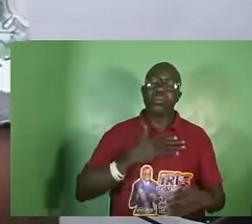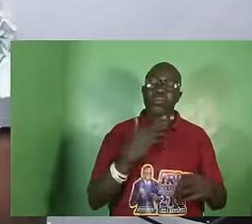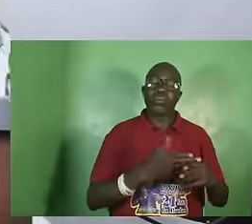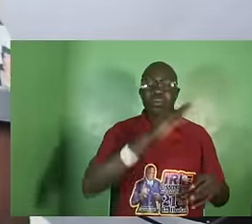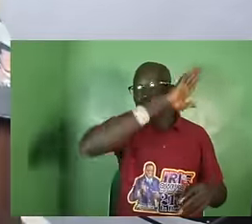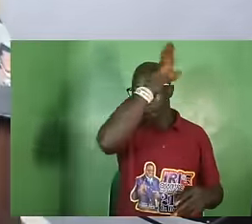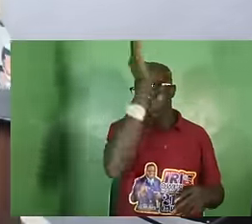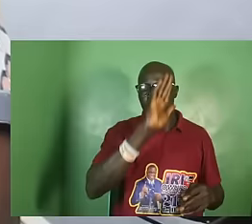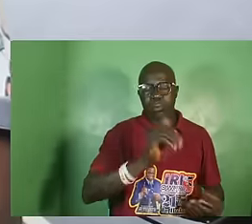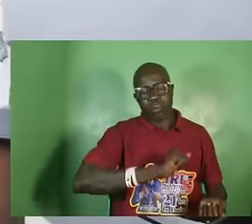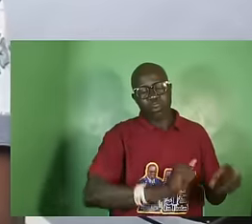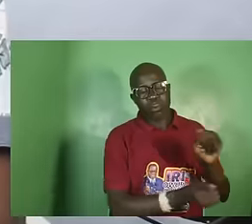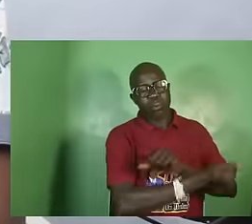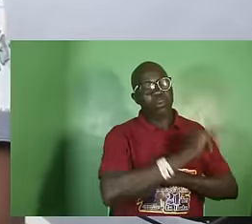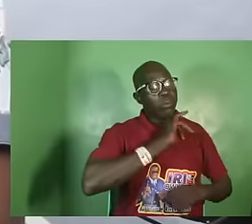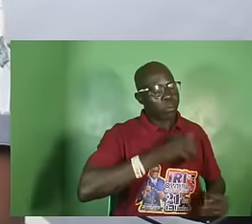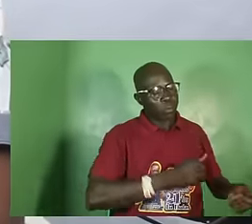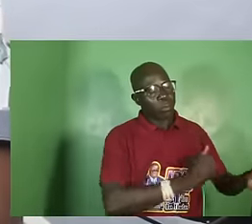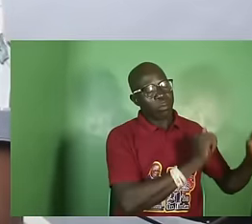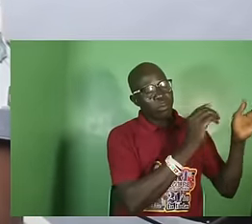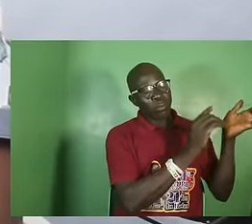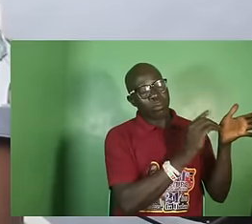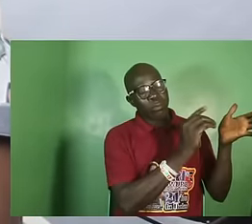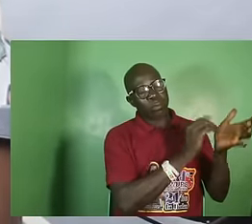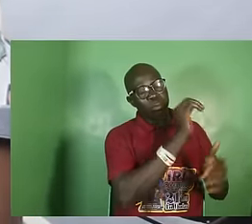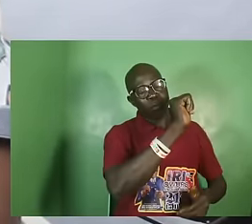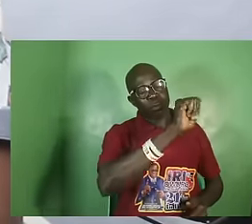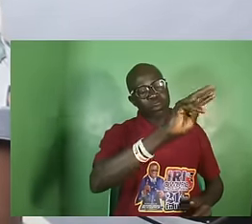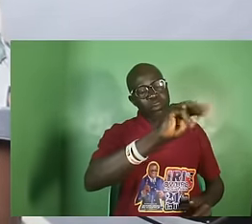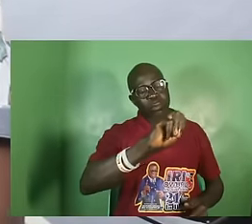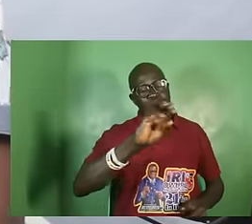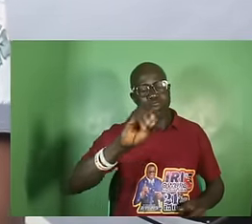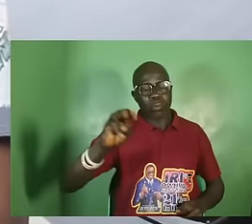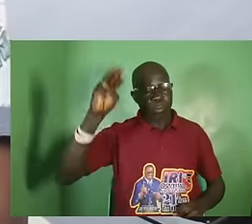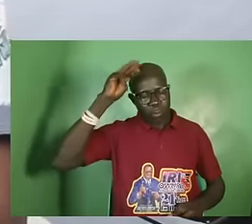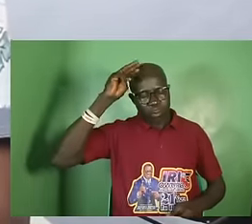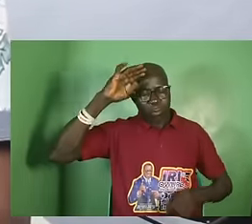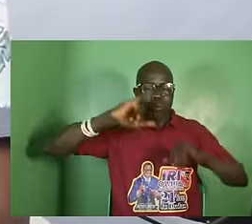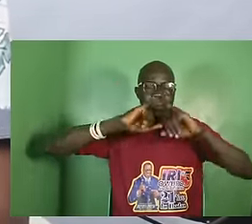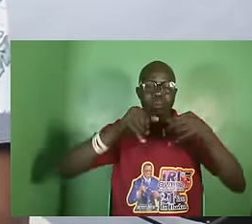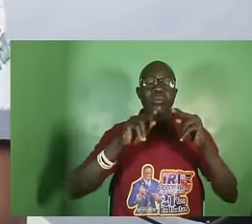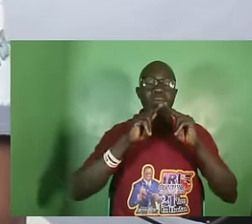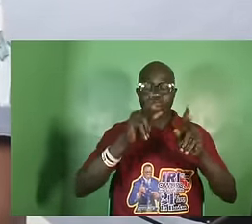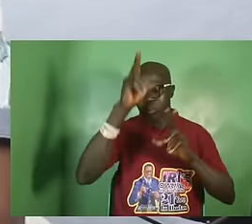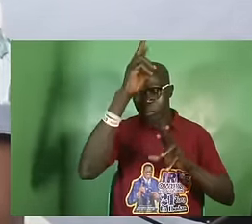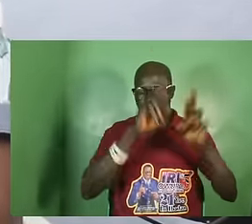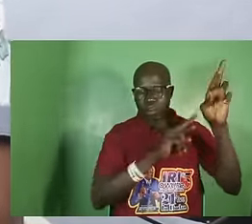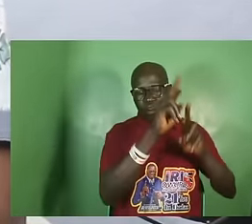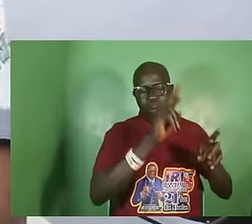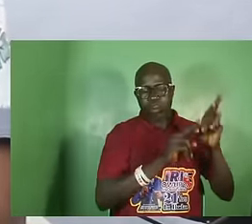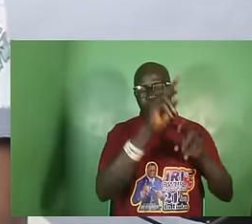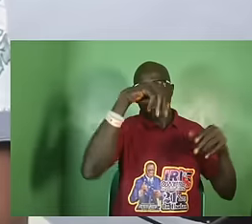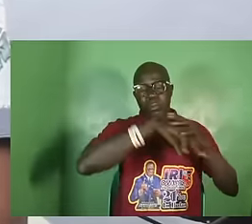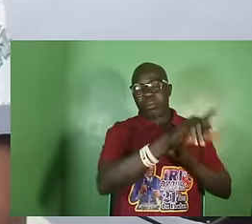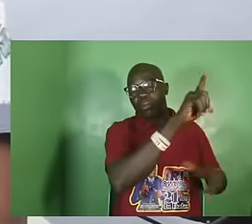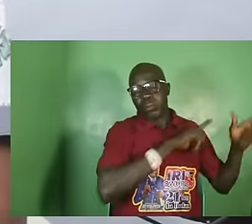My name is Chay. He's apostle. Dr. SMO Mustafa JP Baba Shebi Oba.